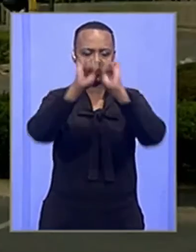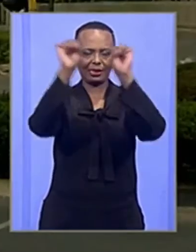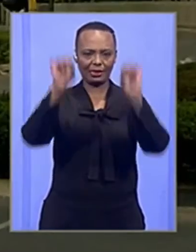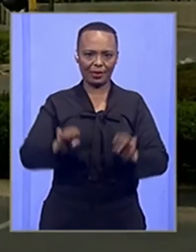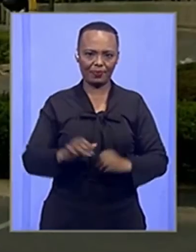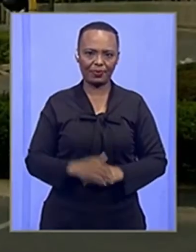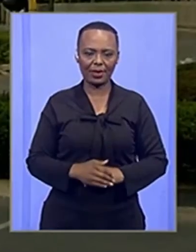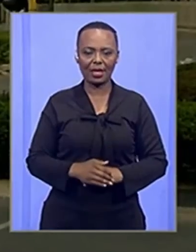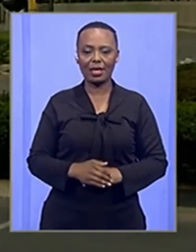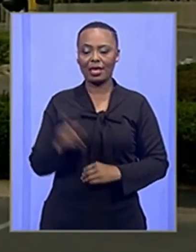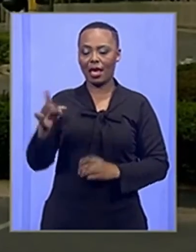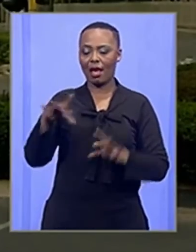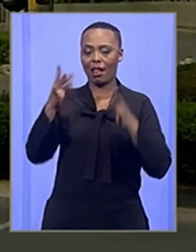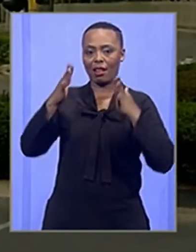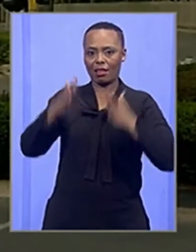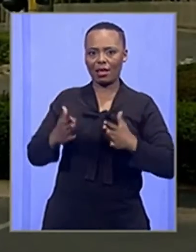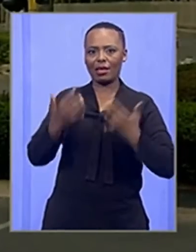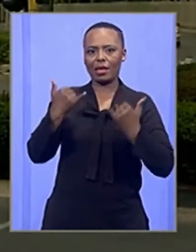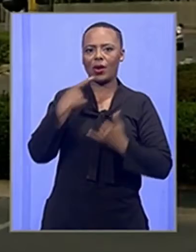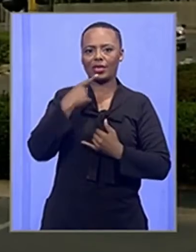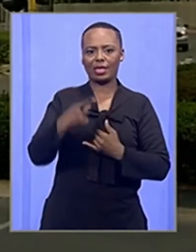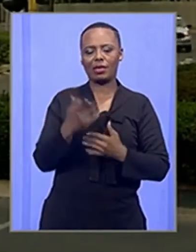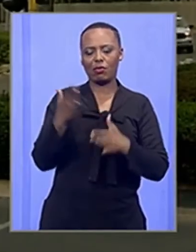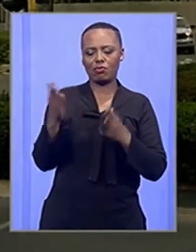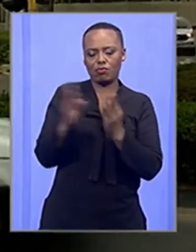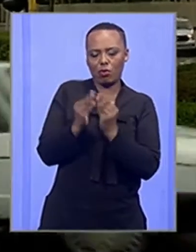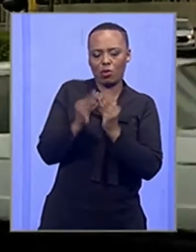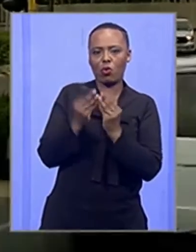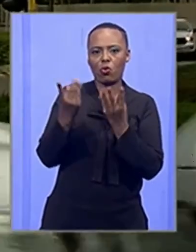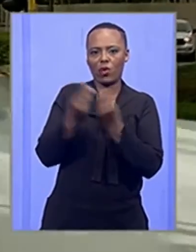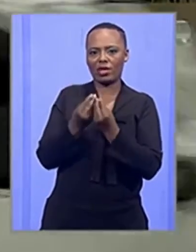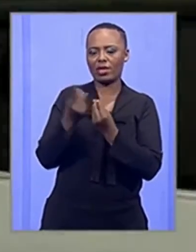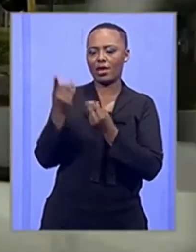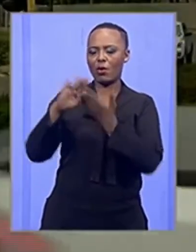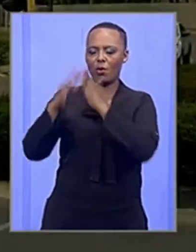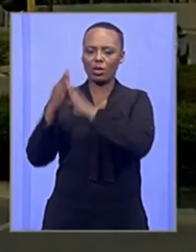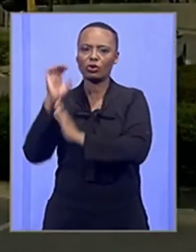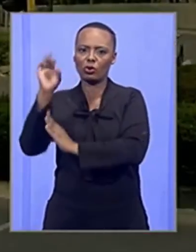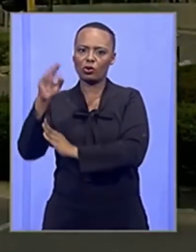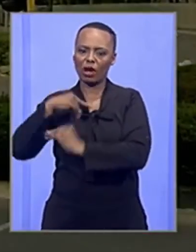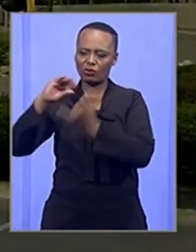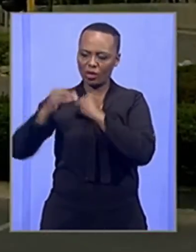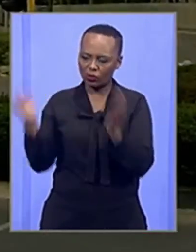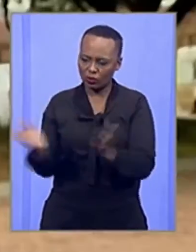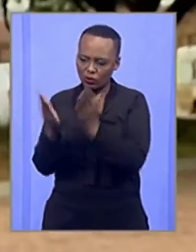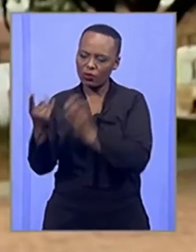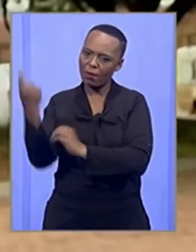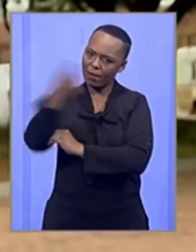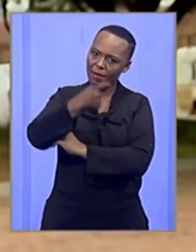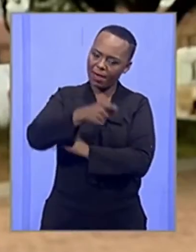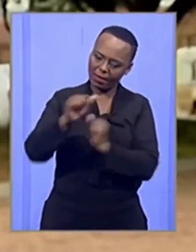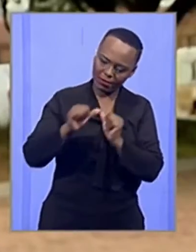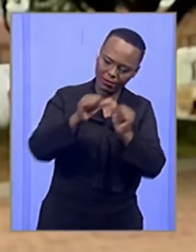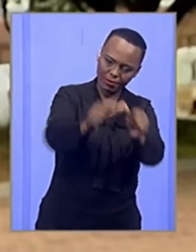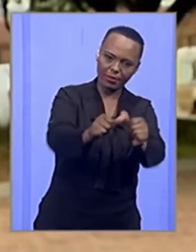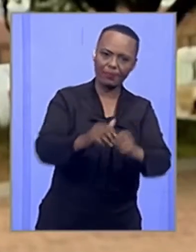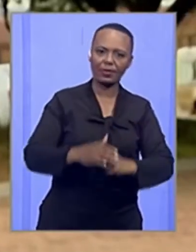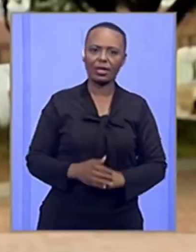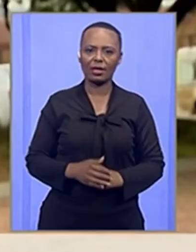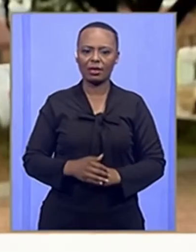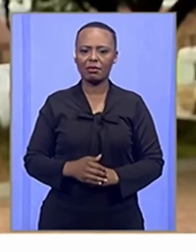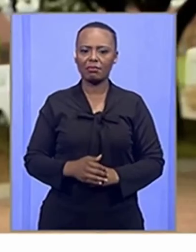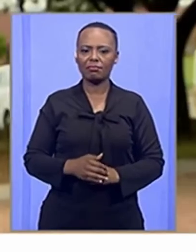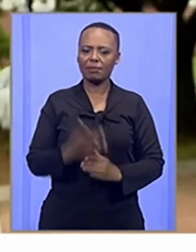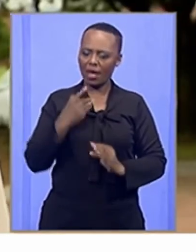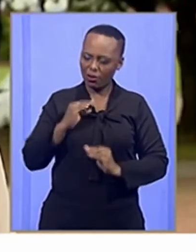Sebueledi Amanda Qete a re batlile go kopana le baagi go ba rotloetsa gore ba tswelele go duela. We've been conducting a lot of